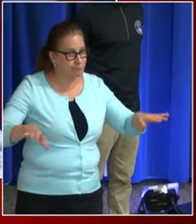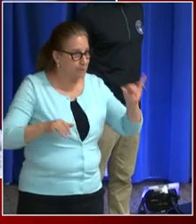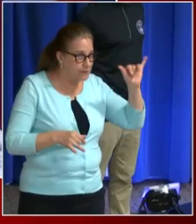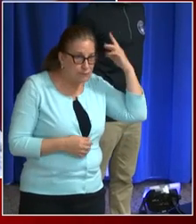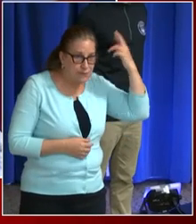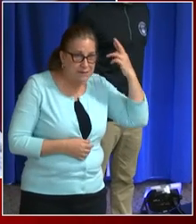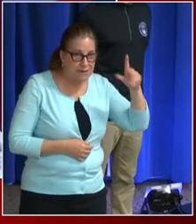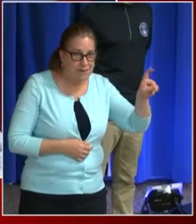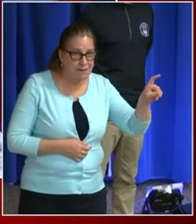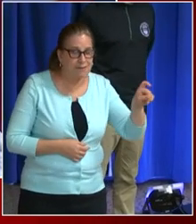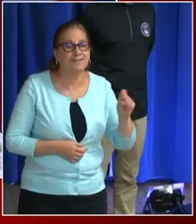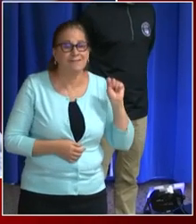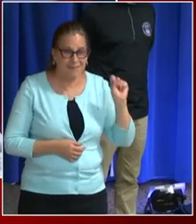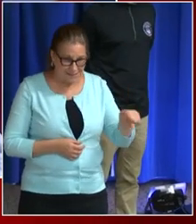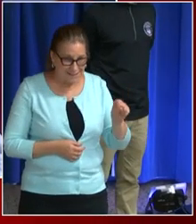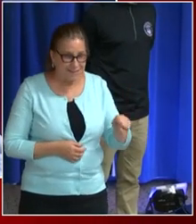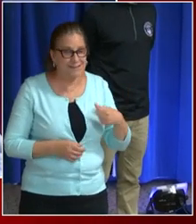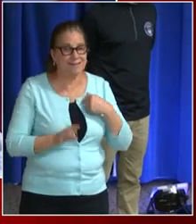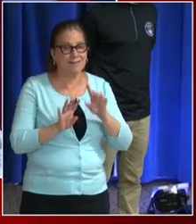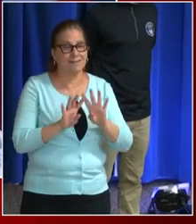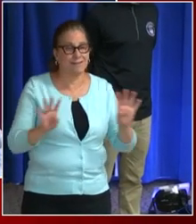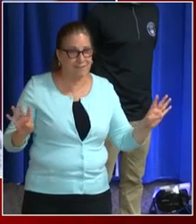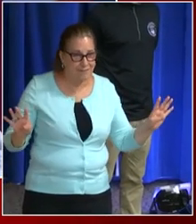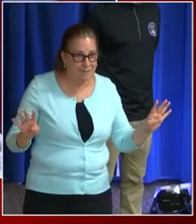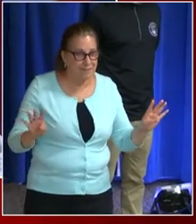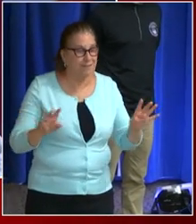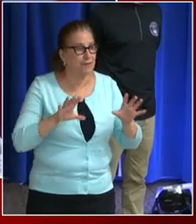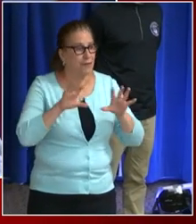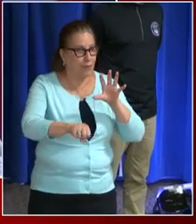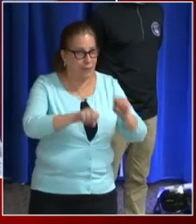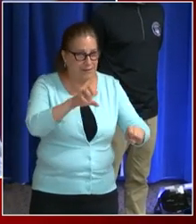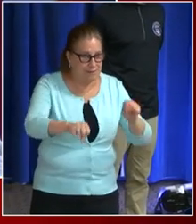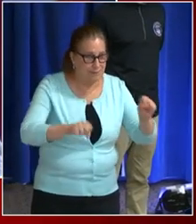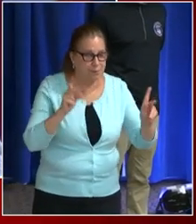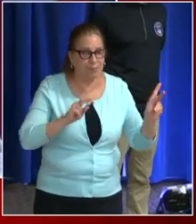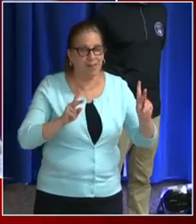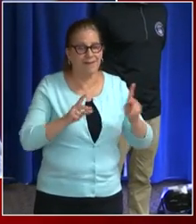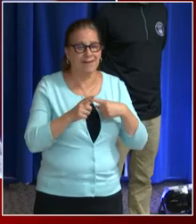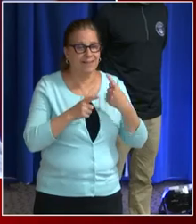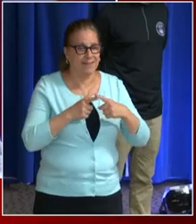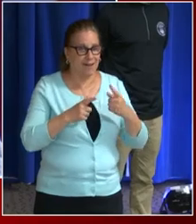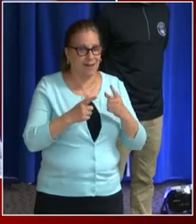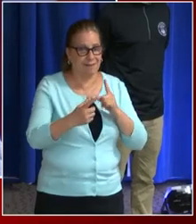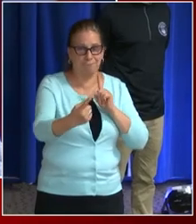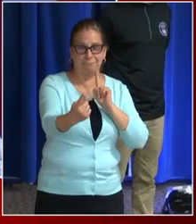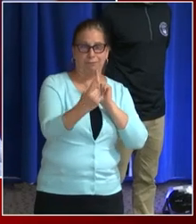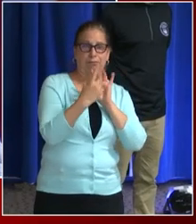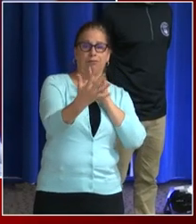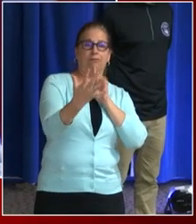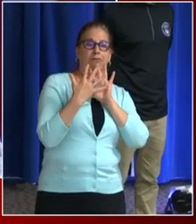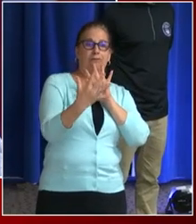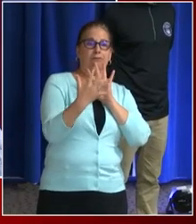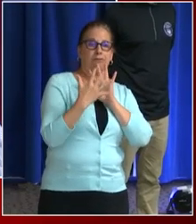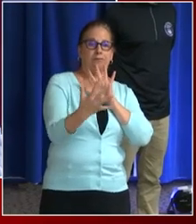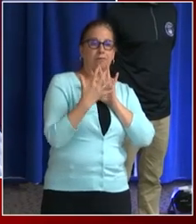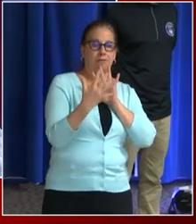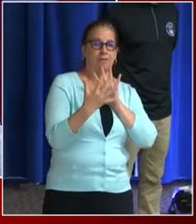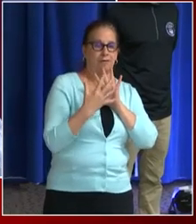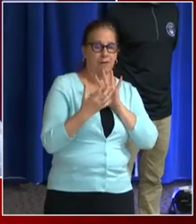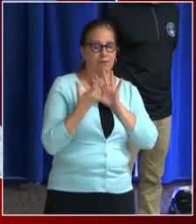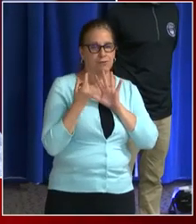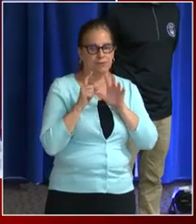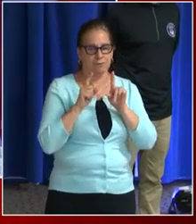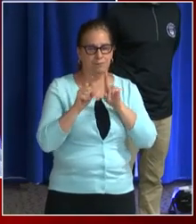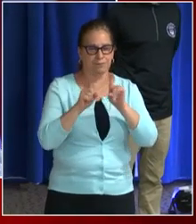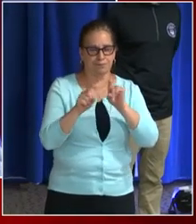make arrests of multiple individuals, sometimes there are skirmishes on those lines, and pepper spray can be deployed in those instances to push